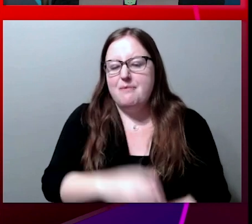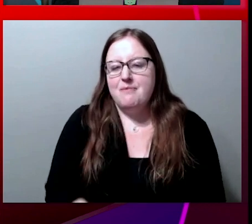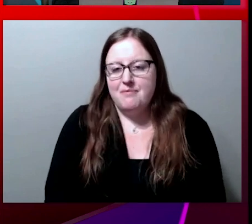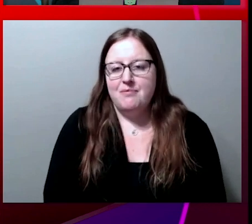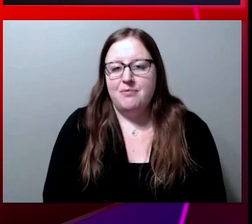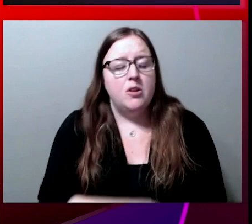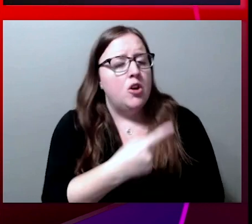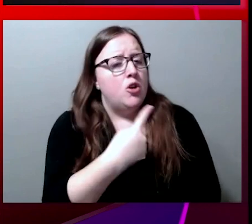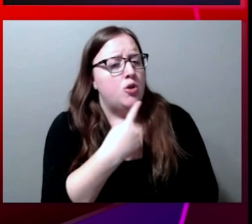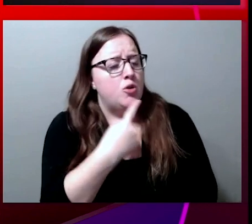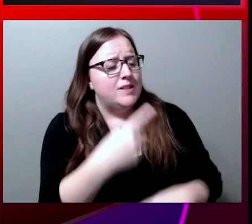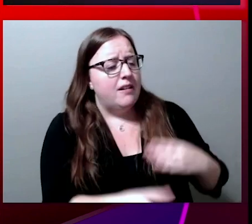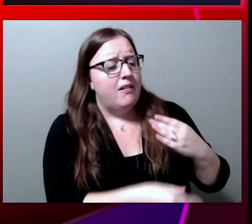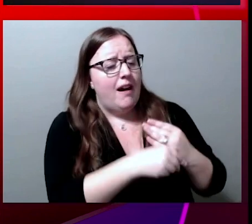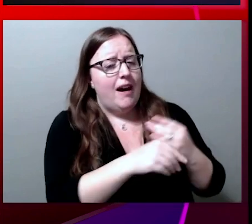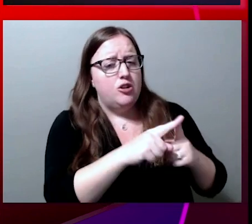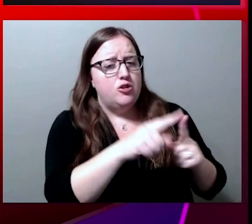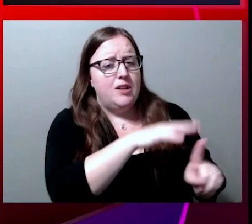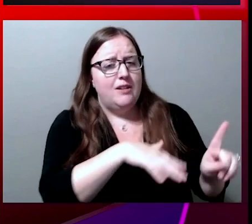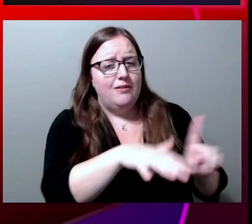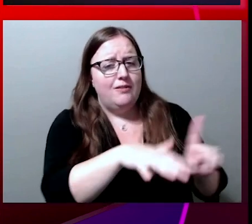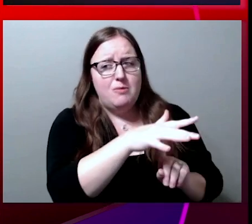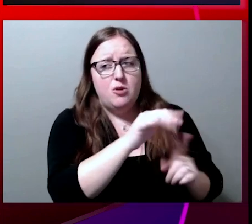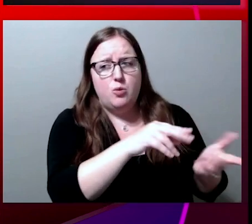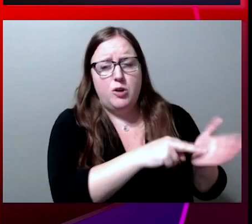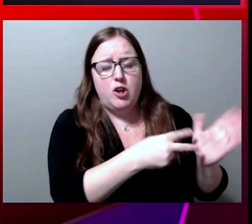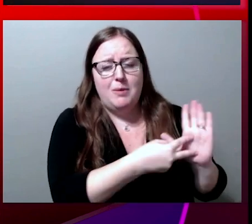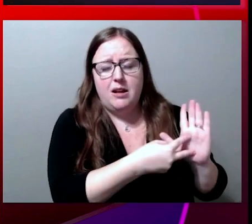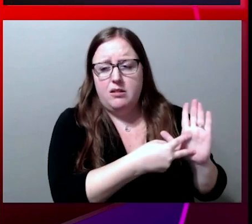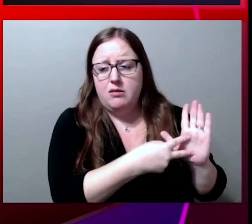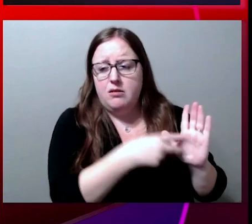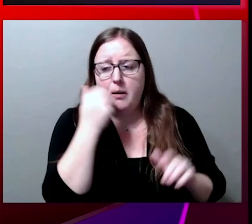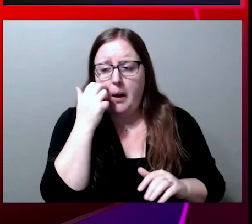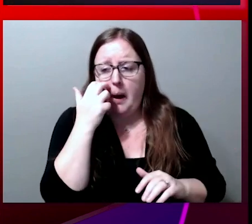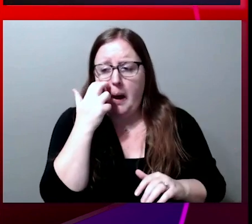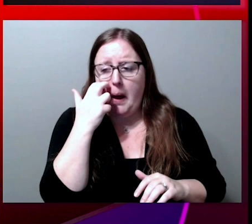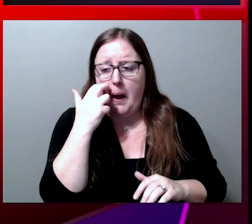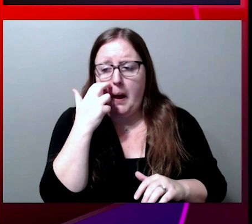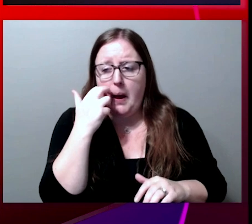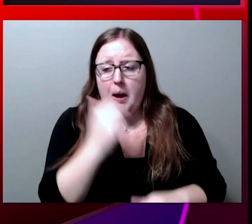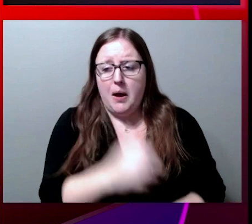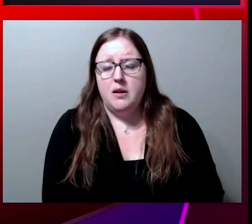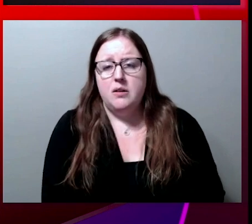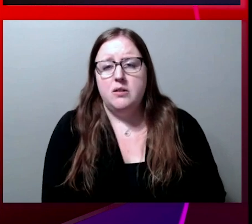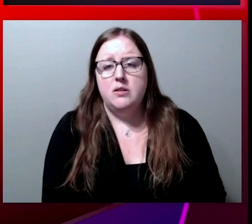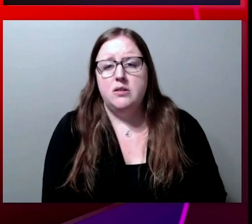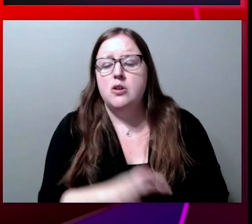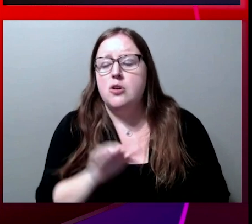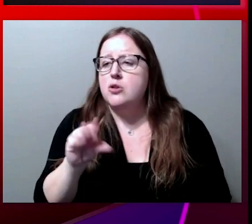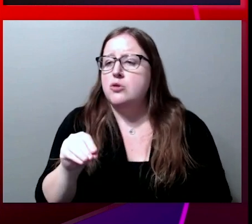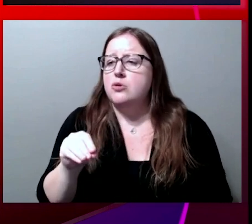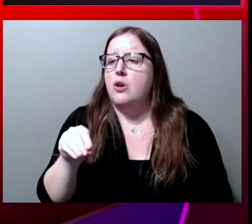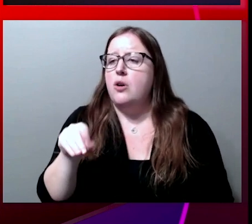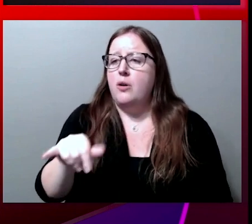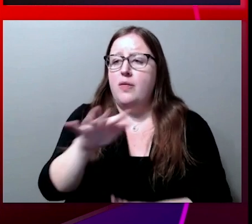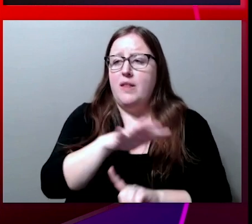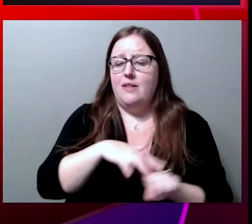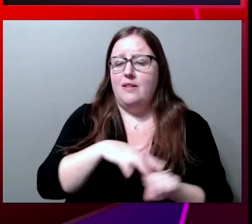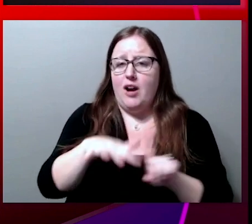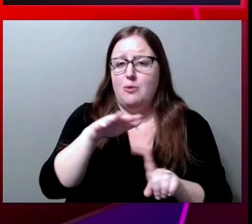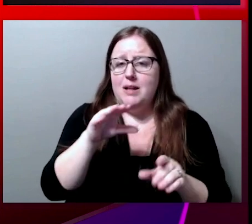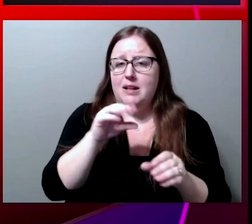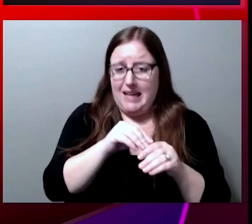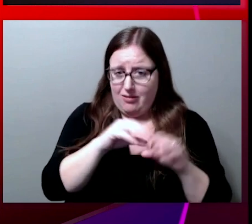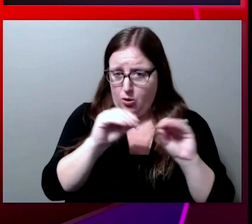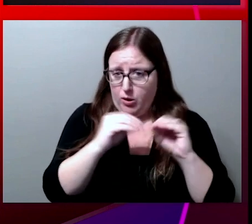said added to the environment, what exactly do you mean by that? So, Is what we're seeing now, like the environment that all the users inside the organization can